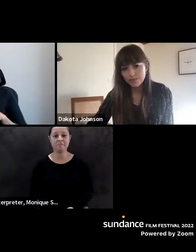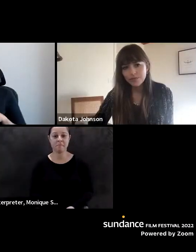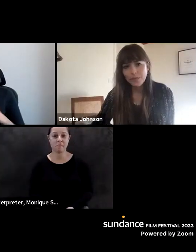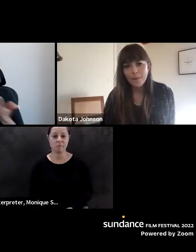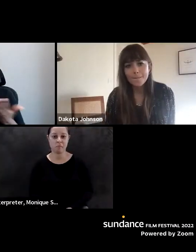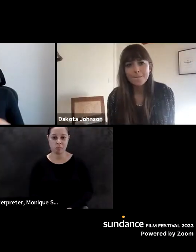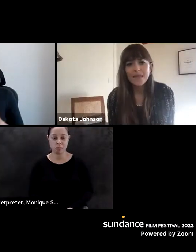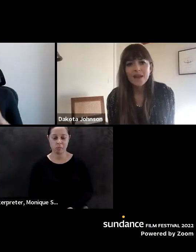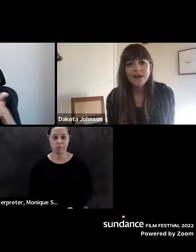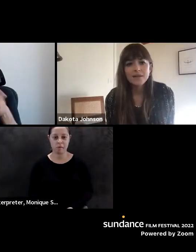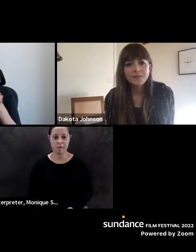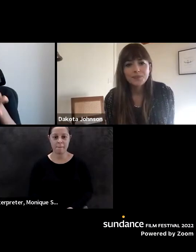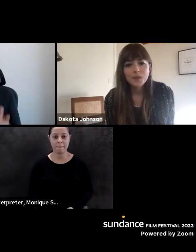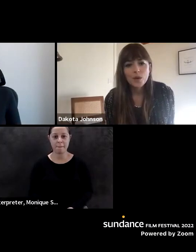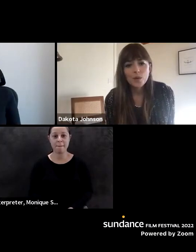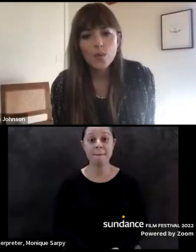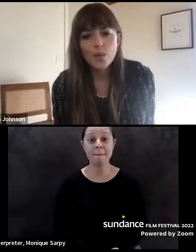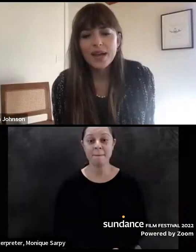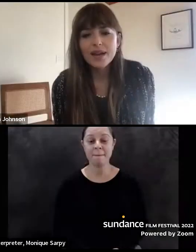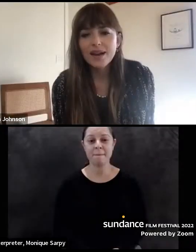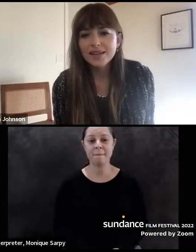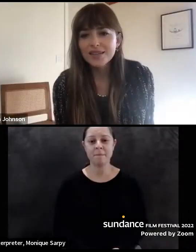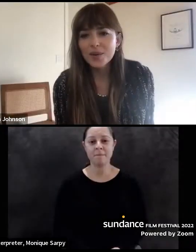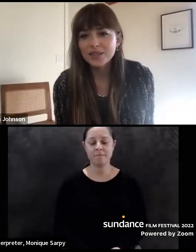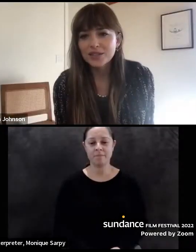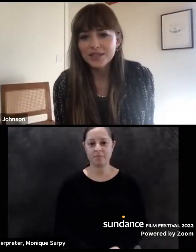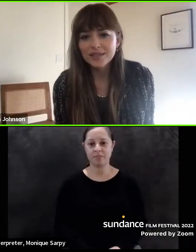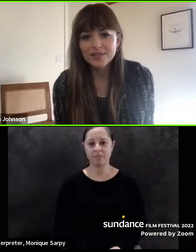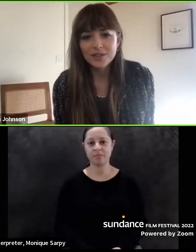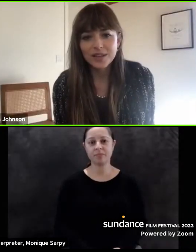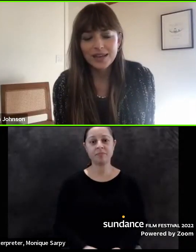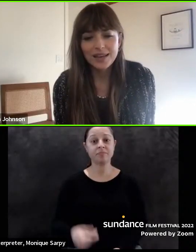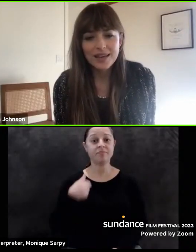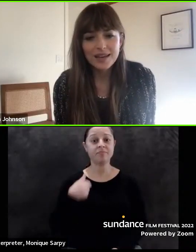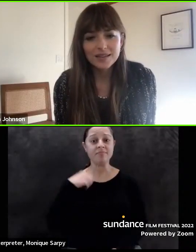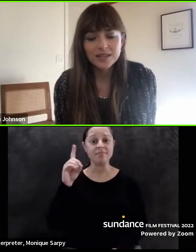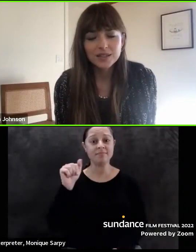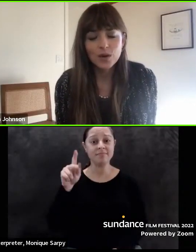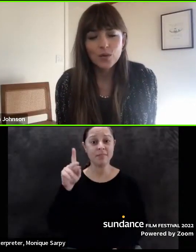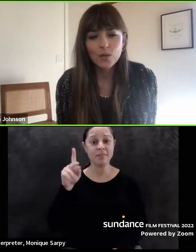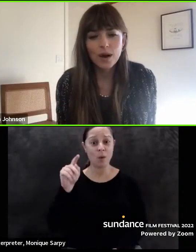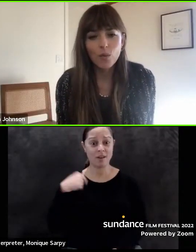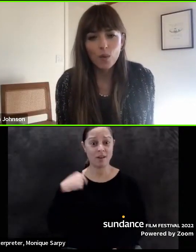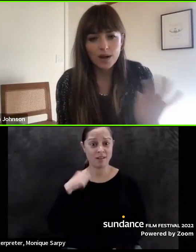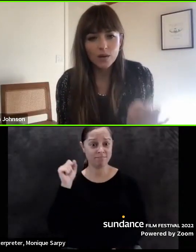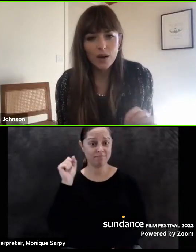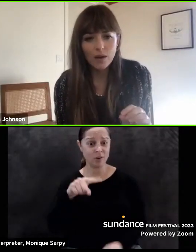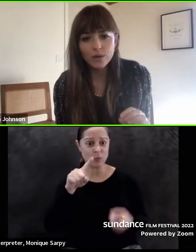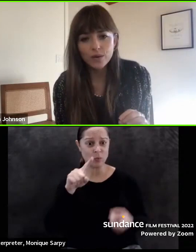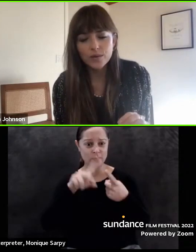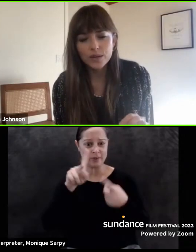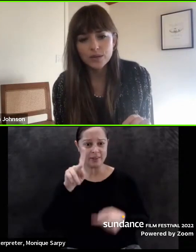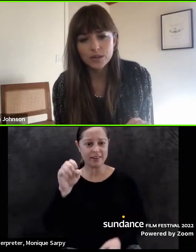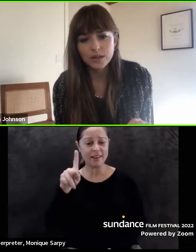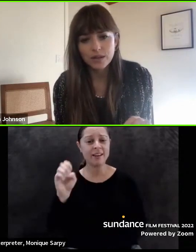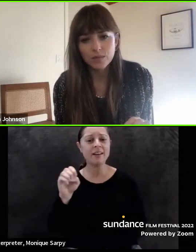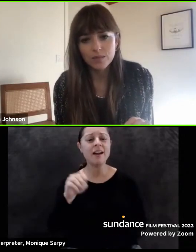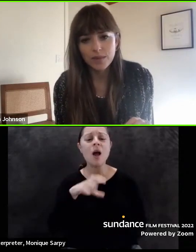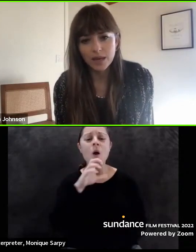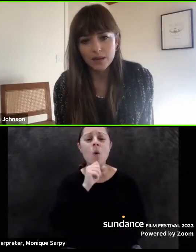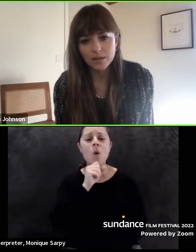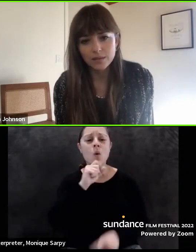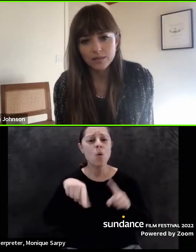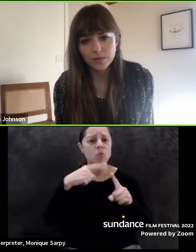Absolutely. And Dakota, I was thinking a bit about. Wait, can I ask a question for Keke? So how old were you when you